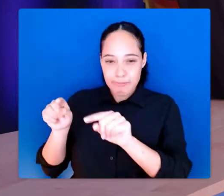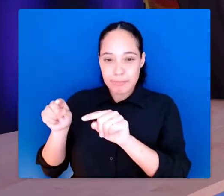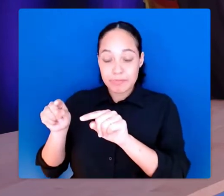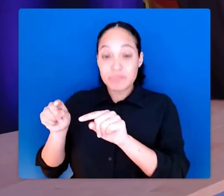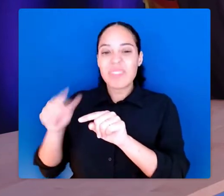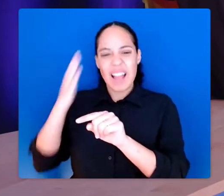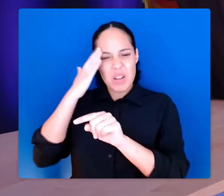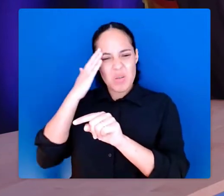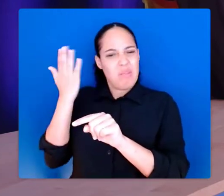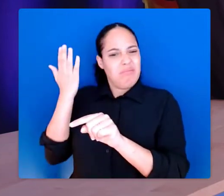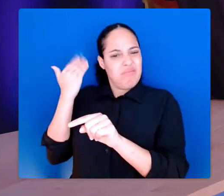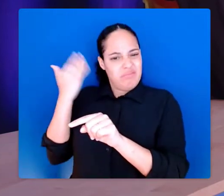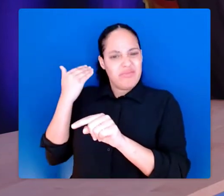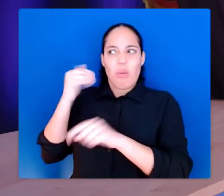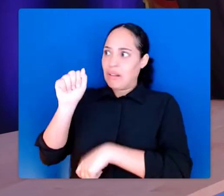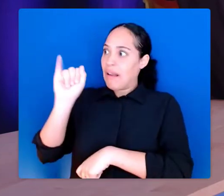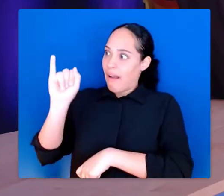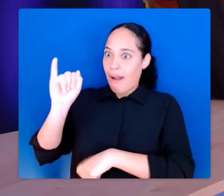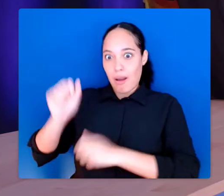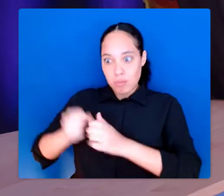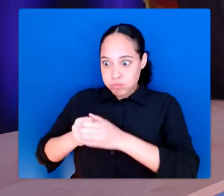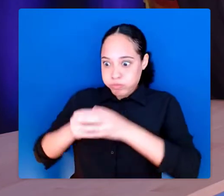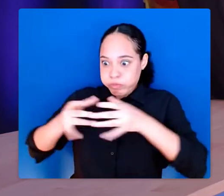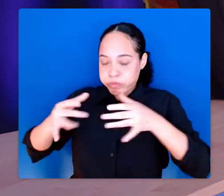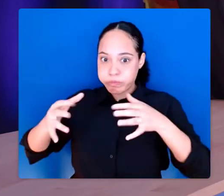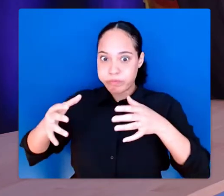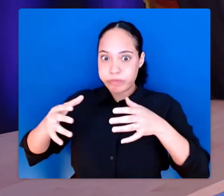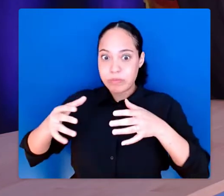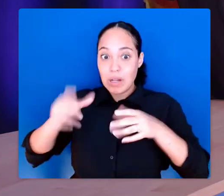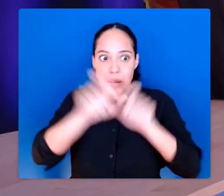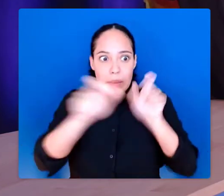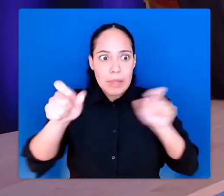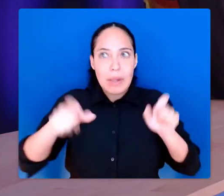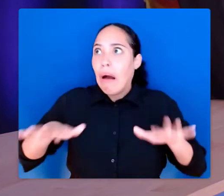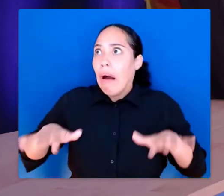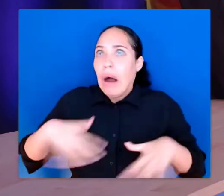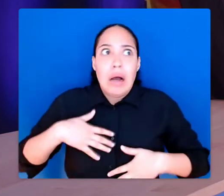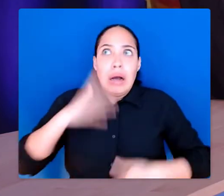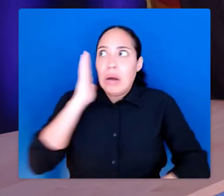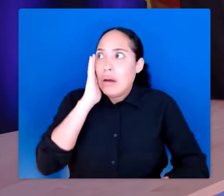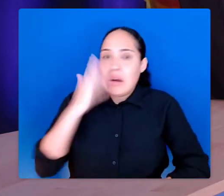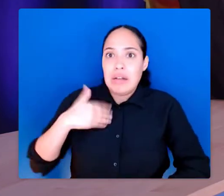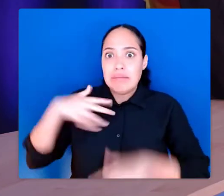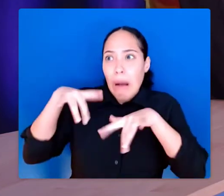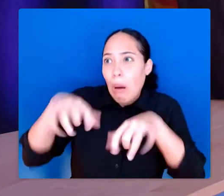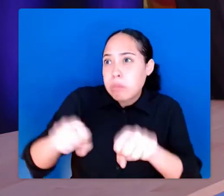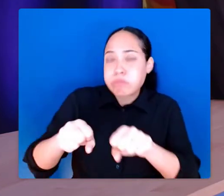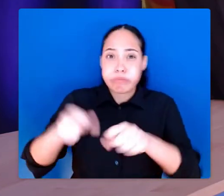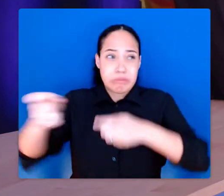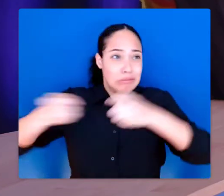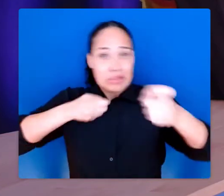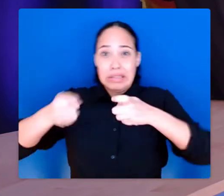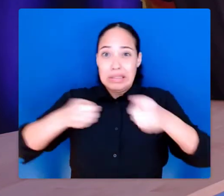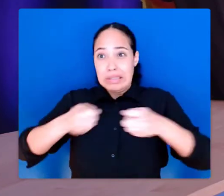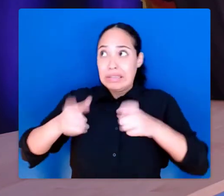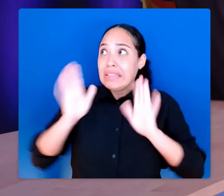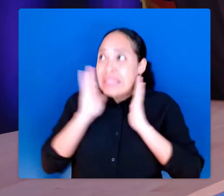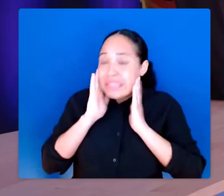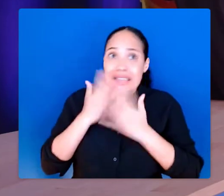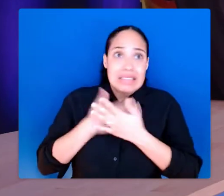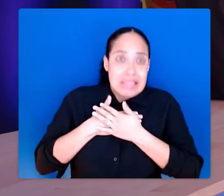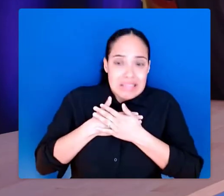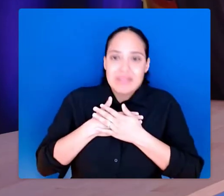trained classical vocal singer as well. So earlier I used to play a lot of instruments and all, which is totally Indian